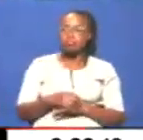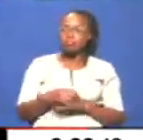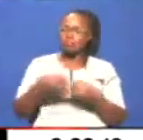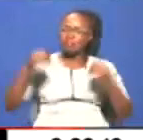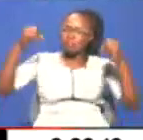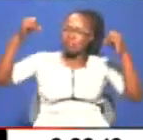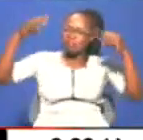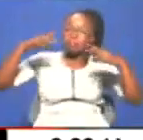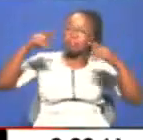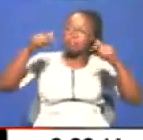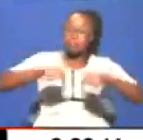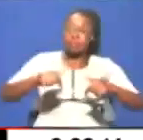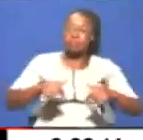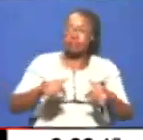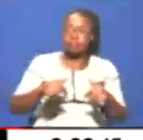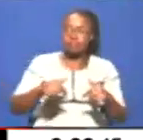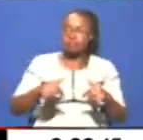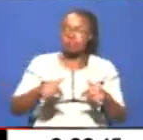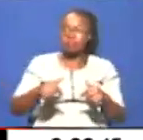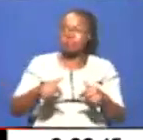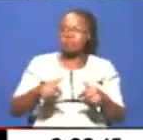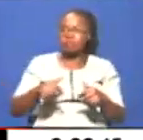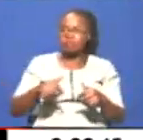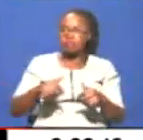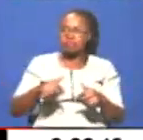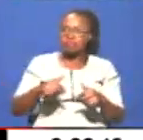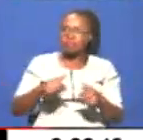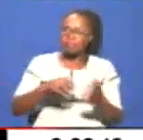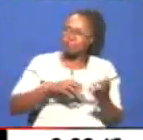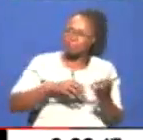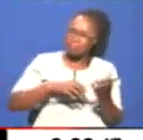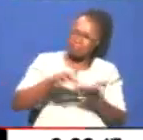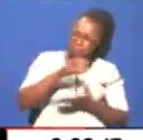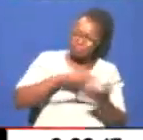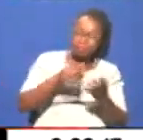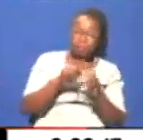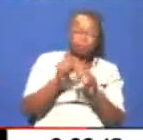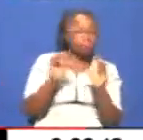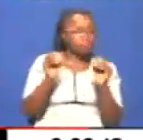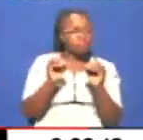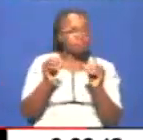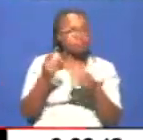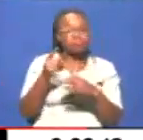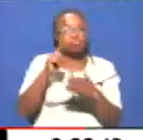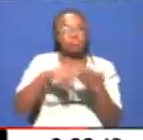today. We are not missing our word even halfway. What we are saying is very clear.